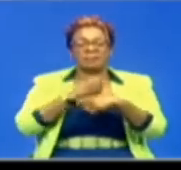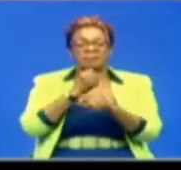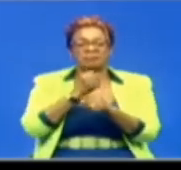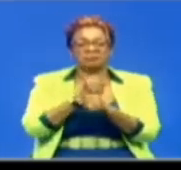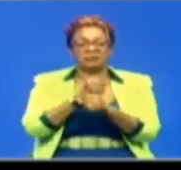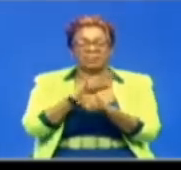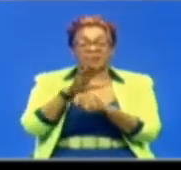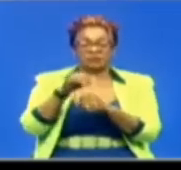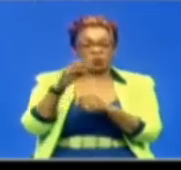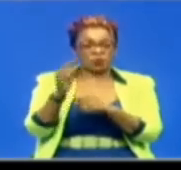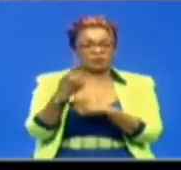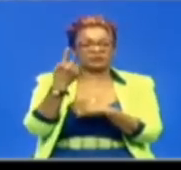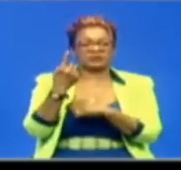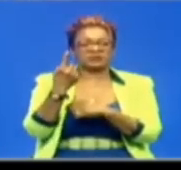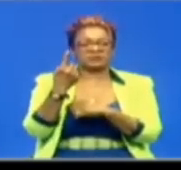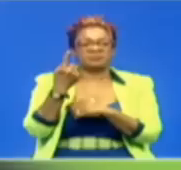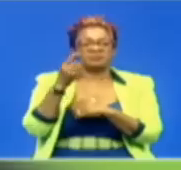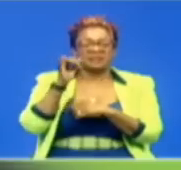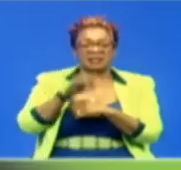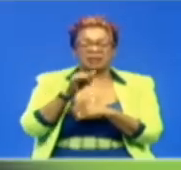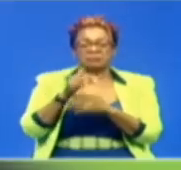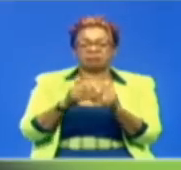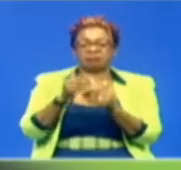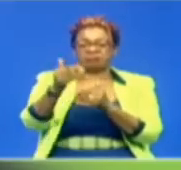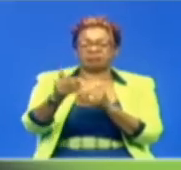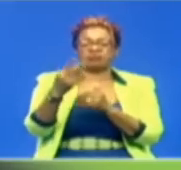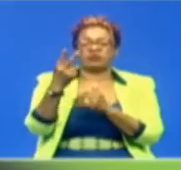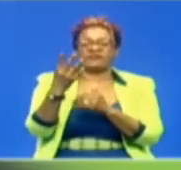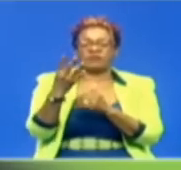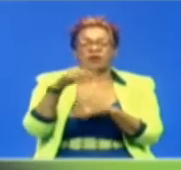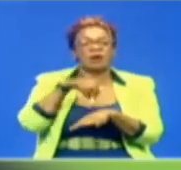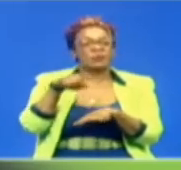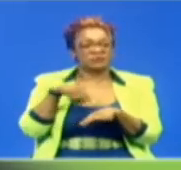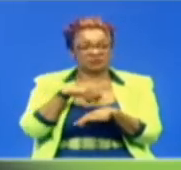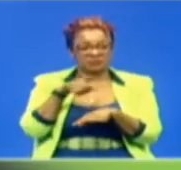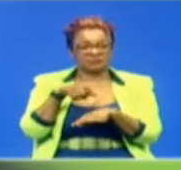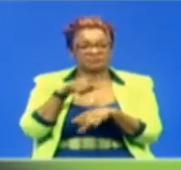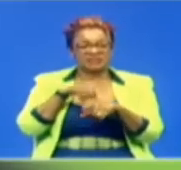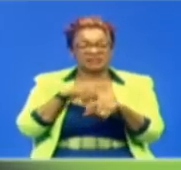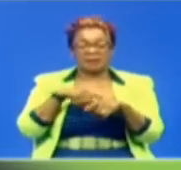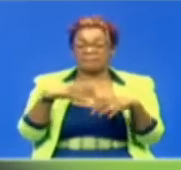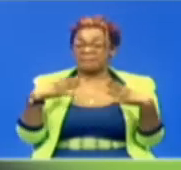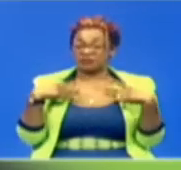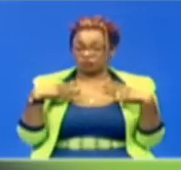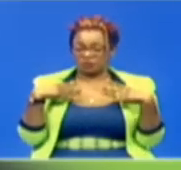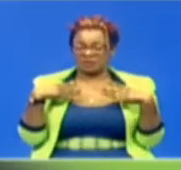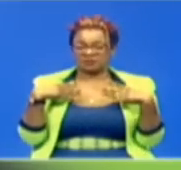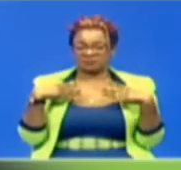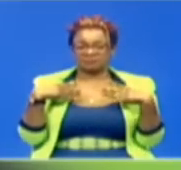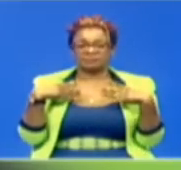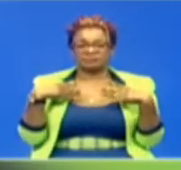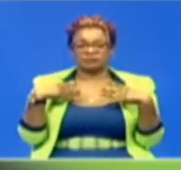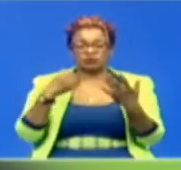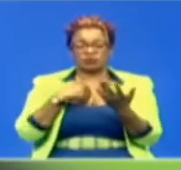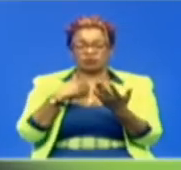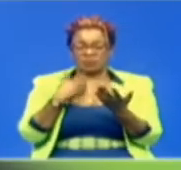a dance that can extend up to 24 hours. Whenever they are mature to mate for